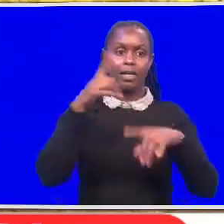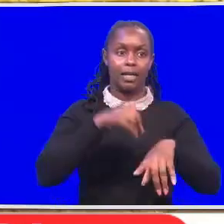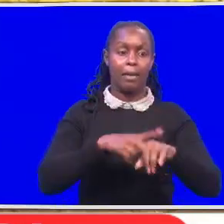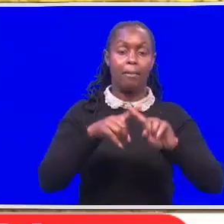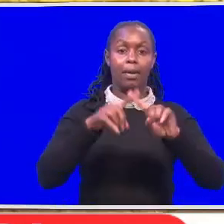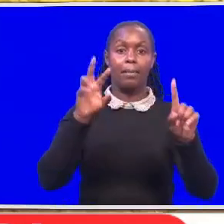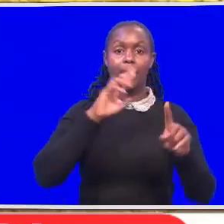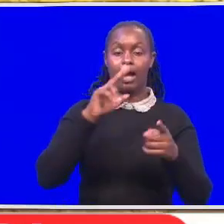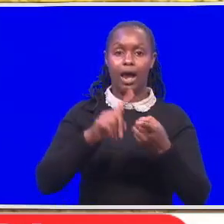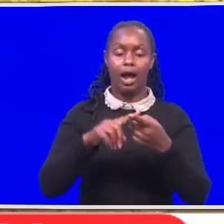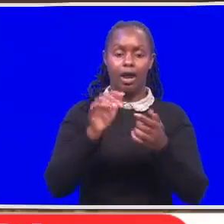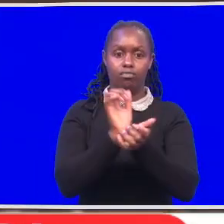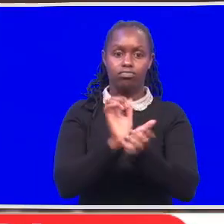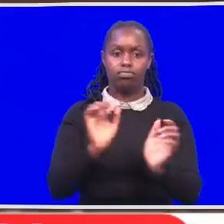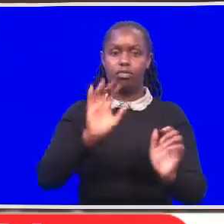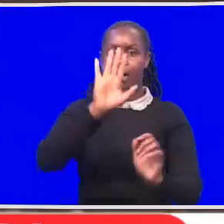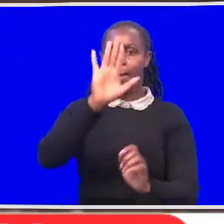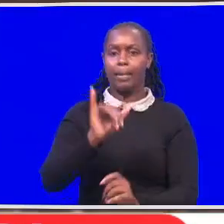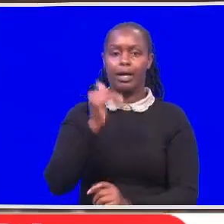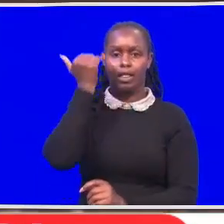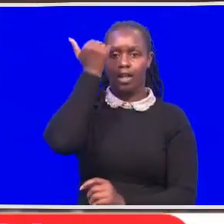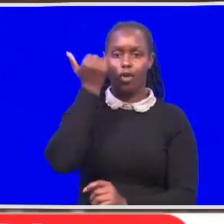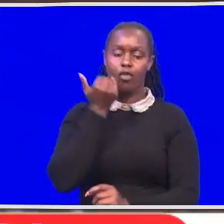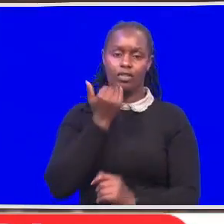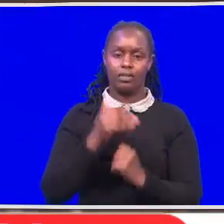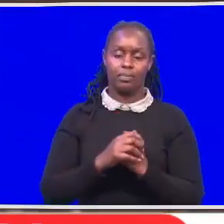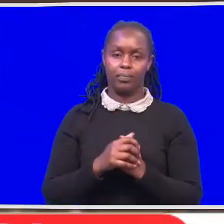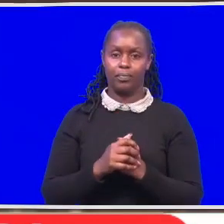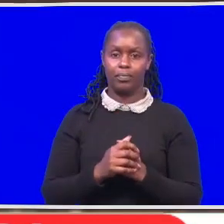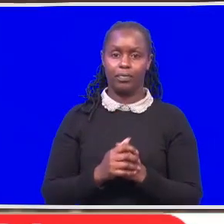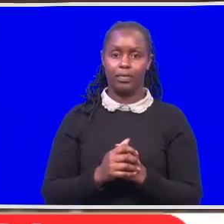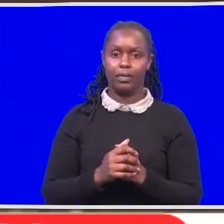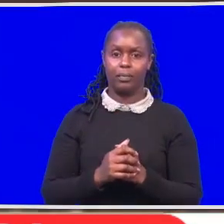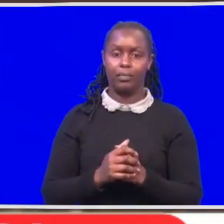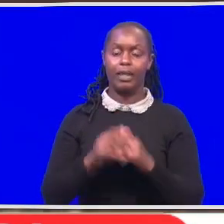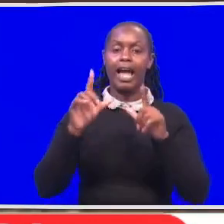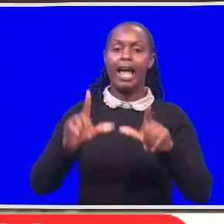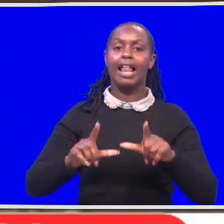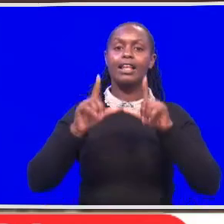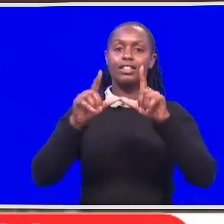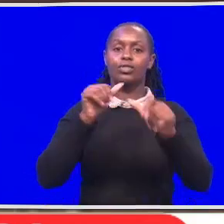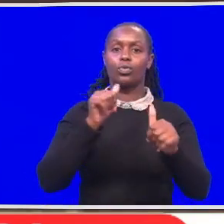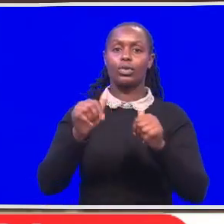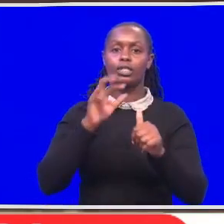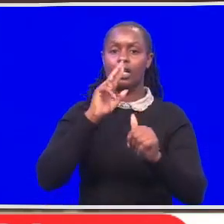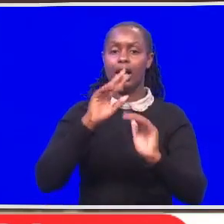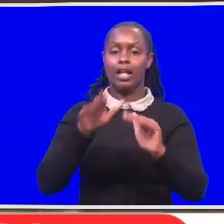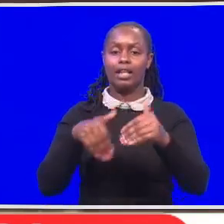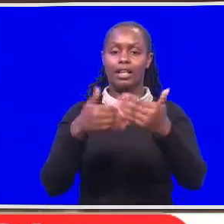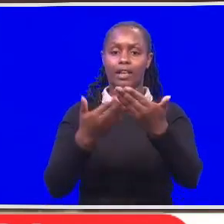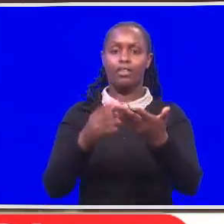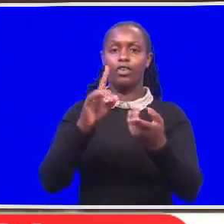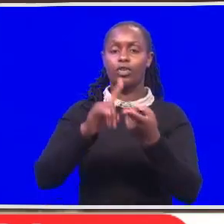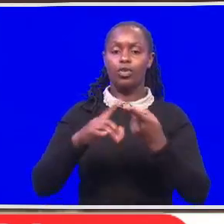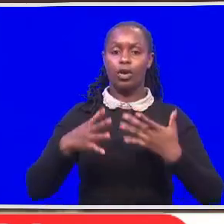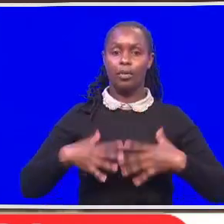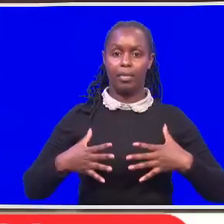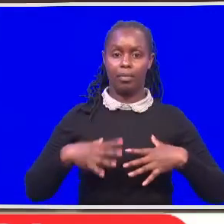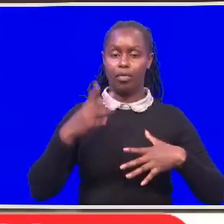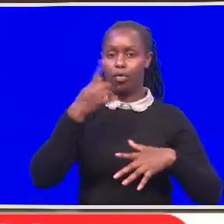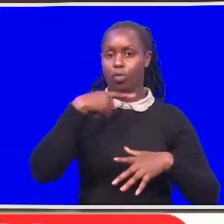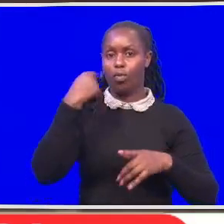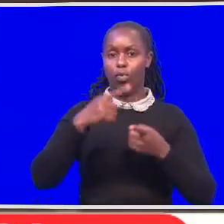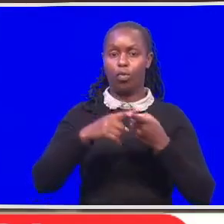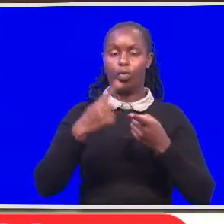are released by the court. The licenses zenye zimepeanwa kwa wale watu wa